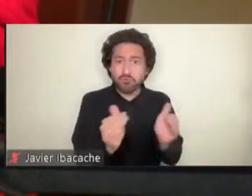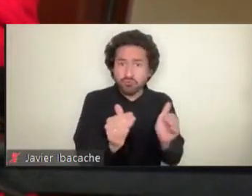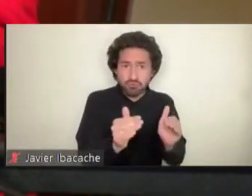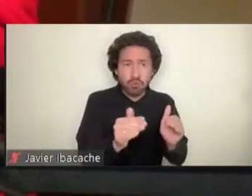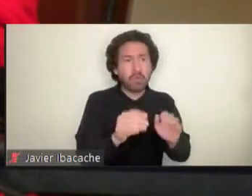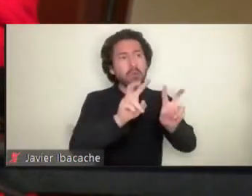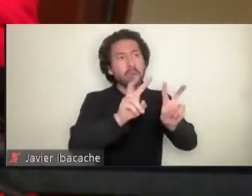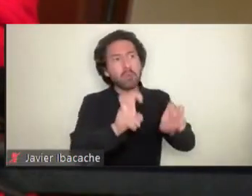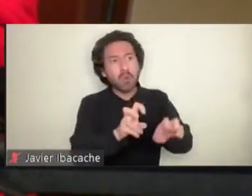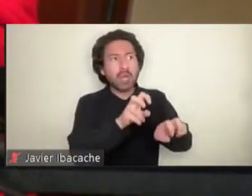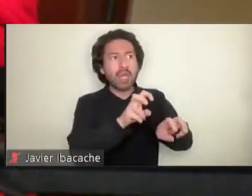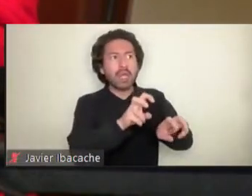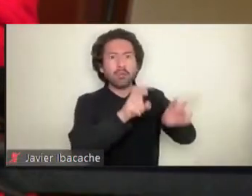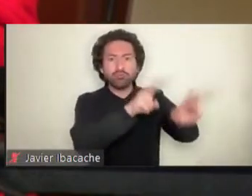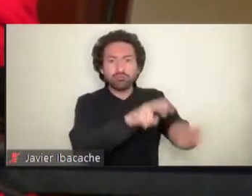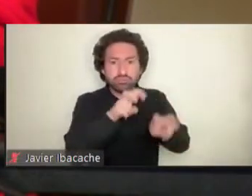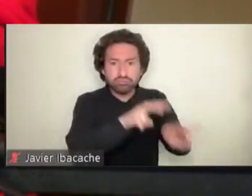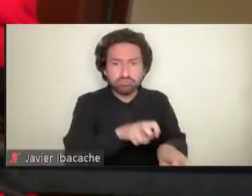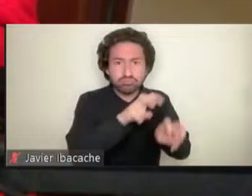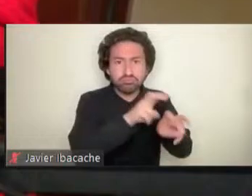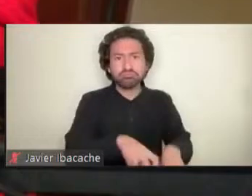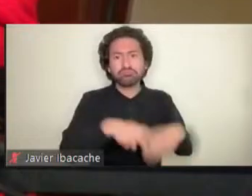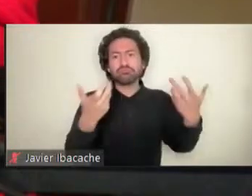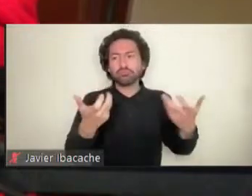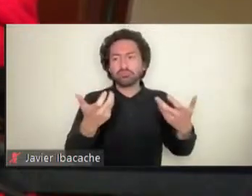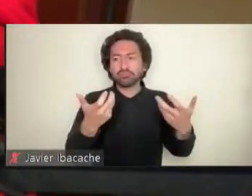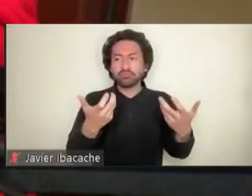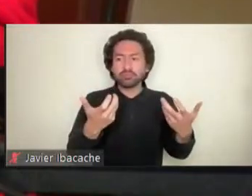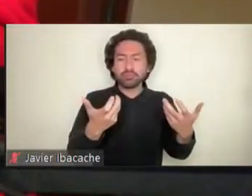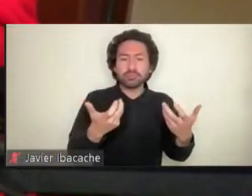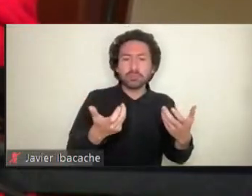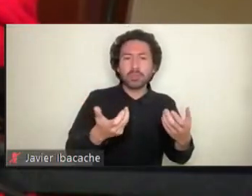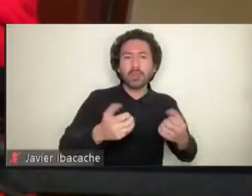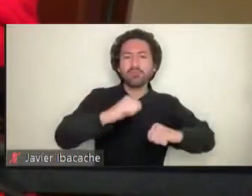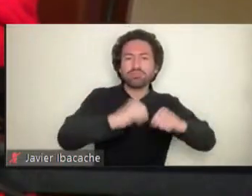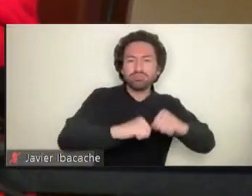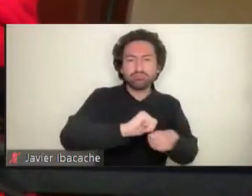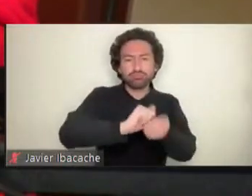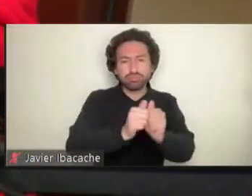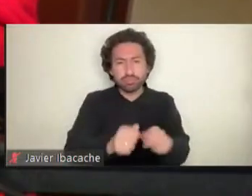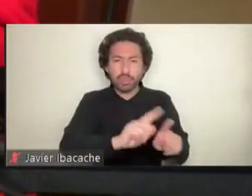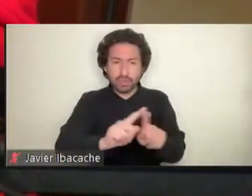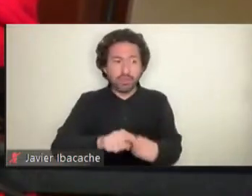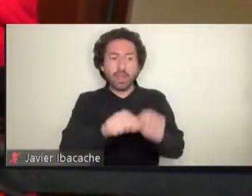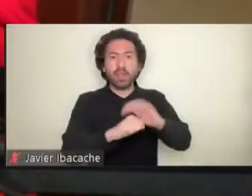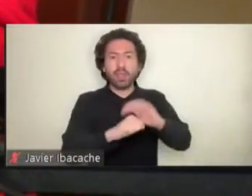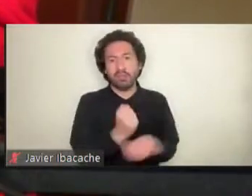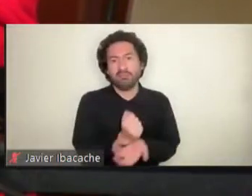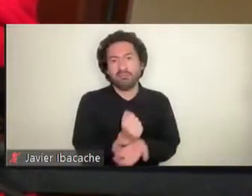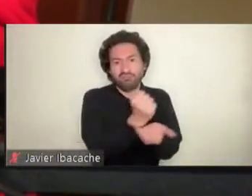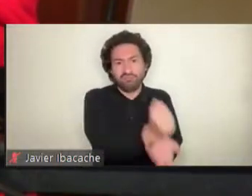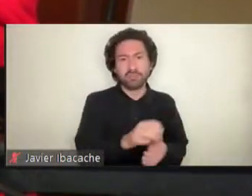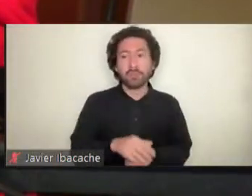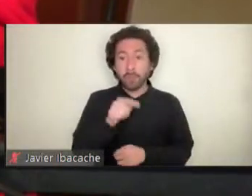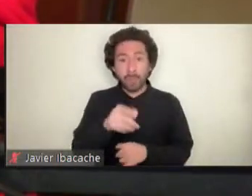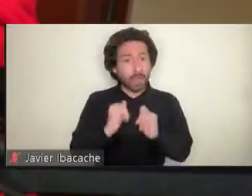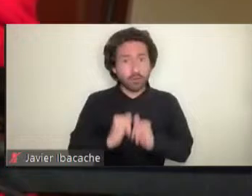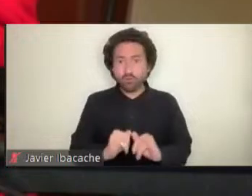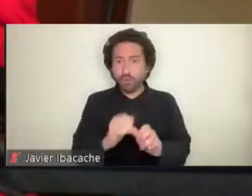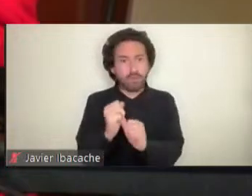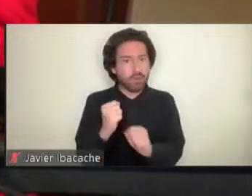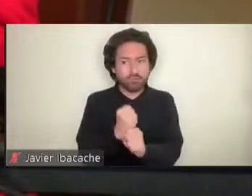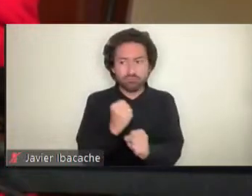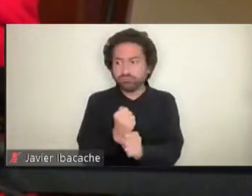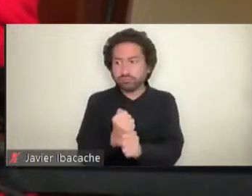renewable energy, innovation, and manufacturing. As I said, all of the above, we are still operating without a national